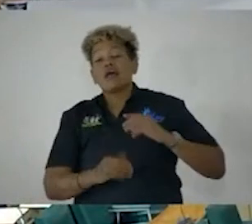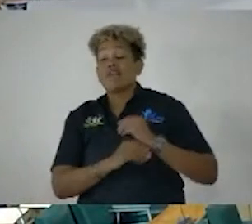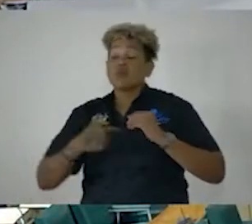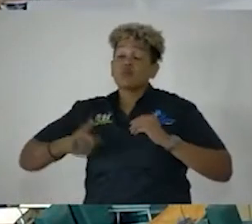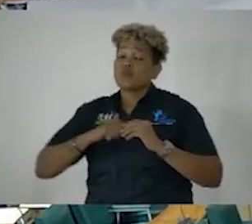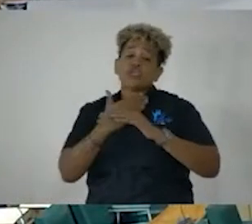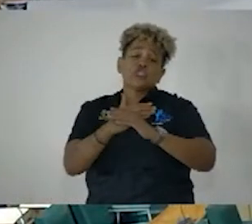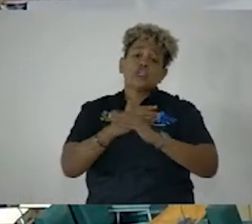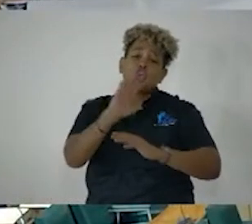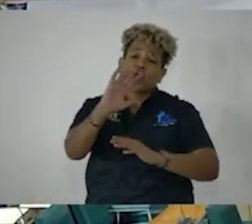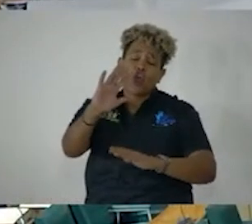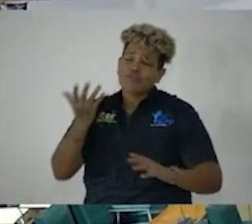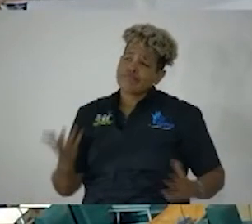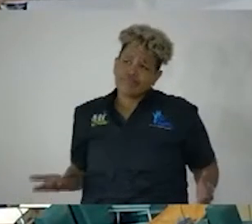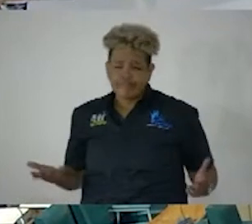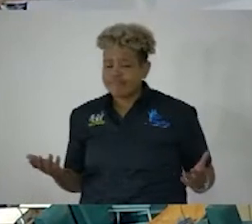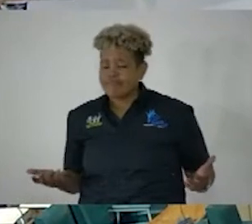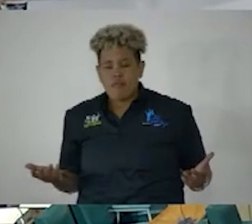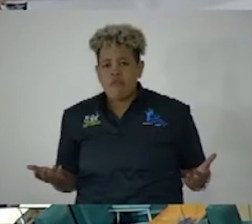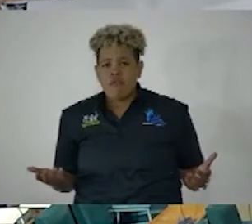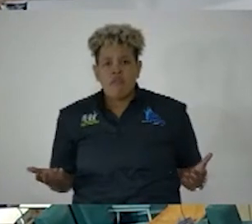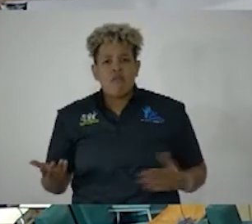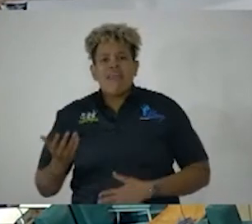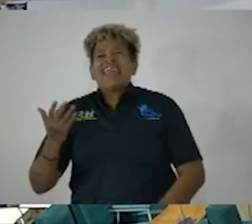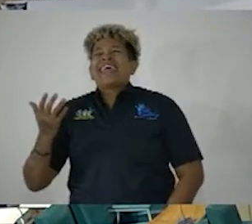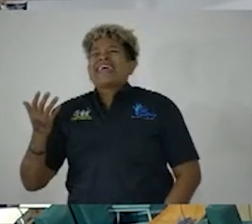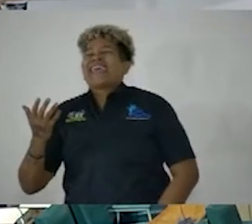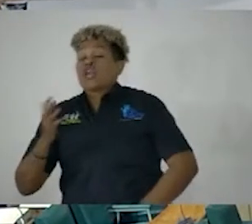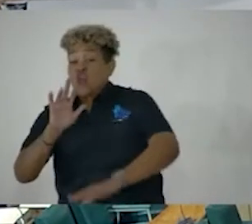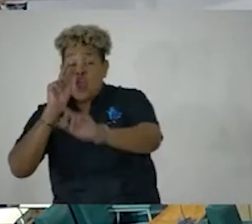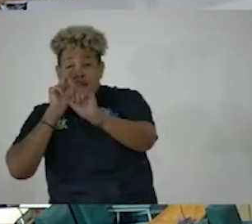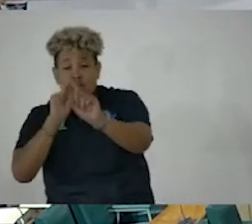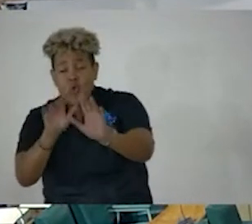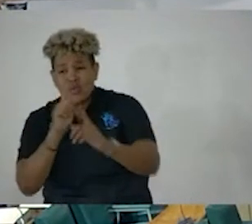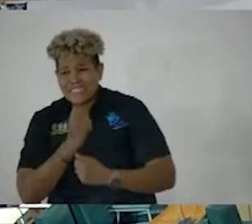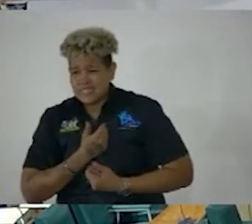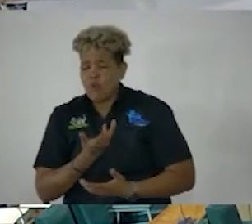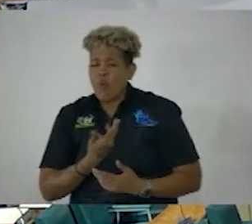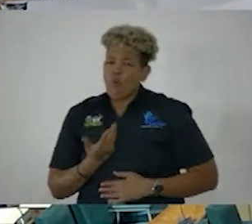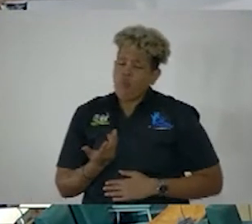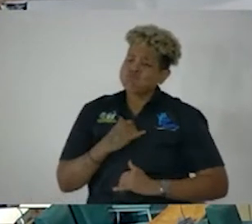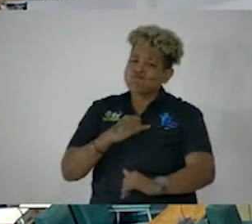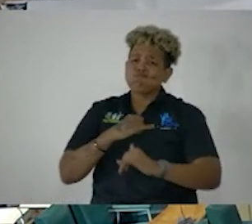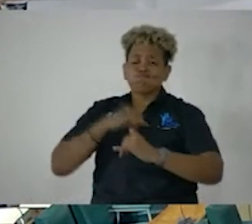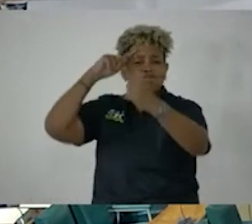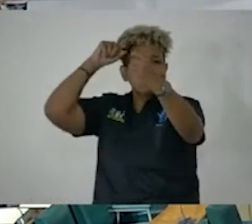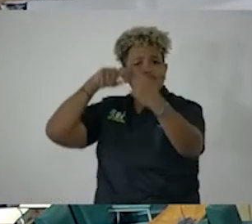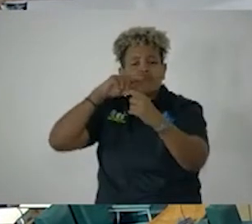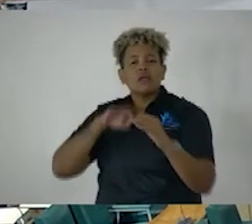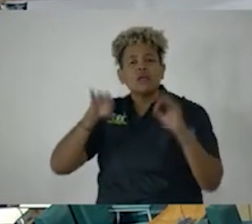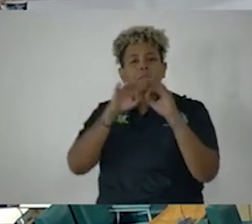we share your the implied view that you're expressing of the